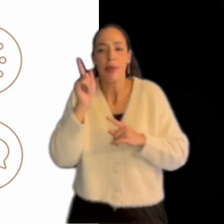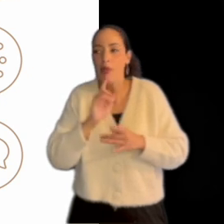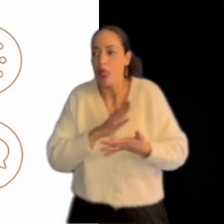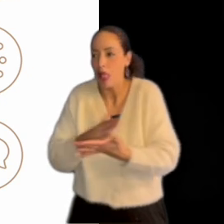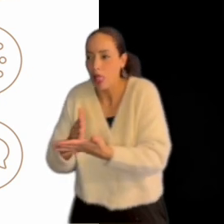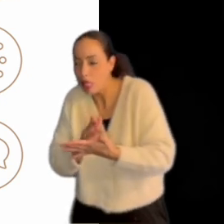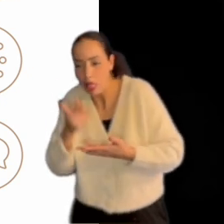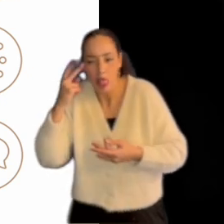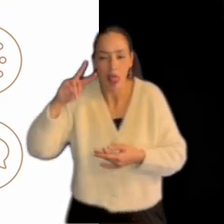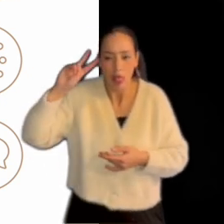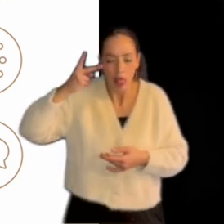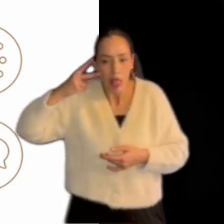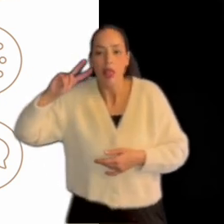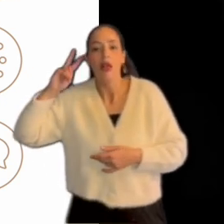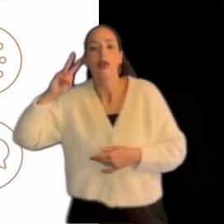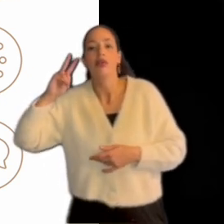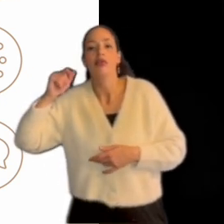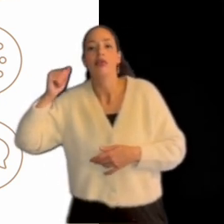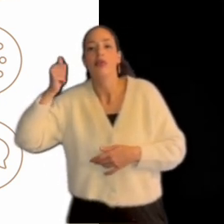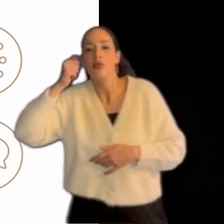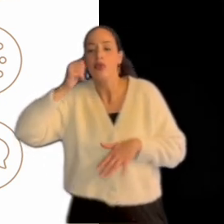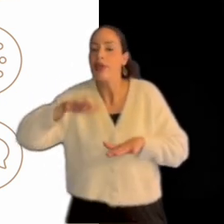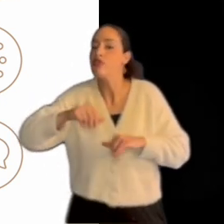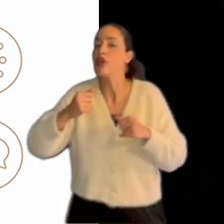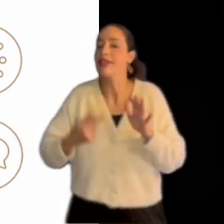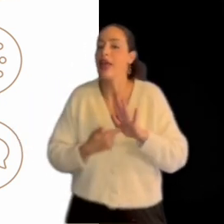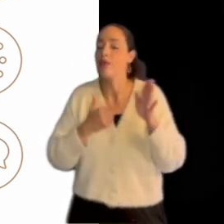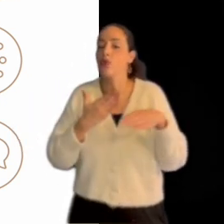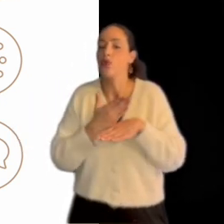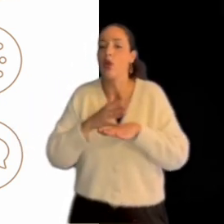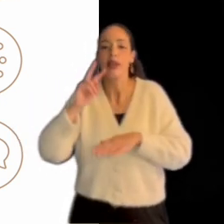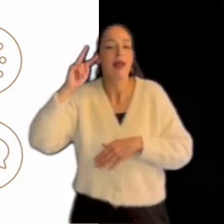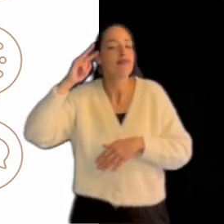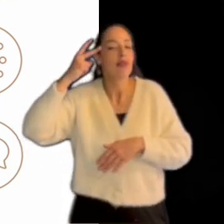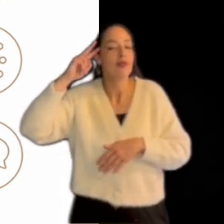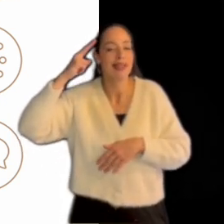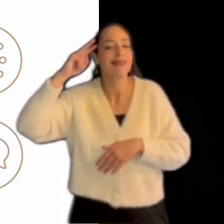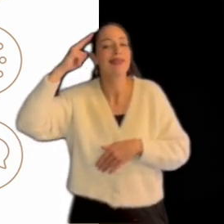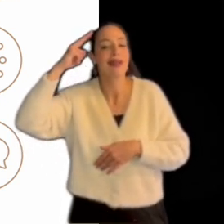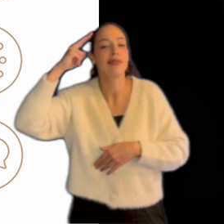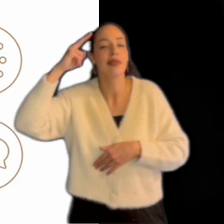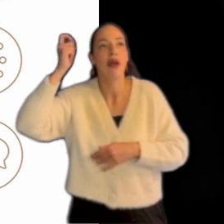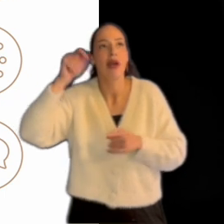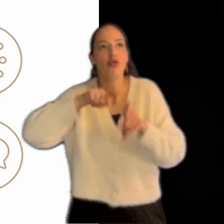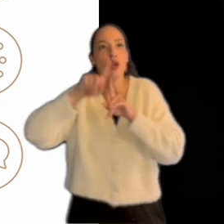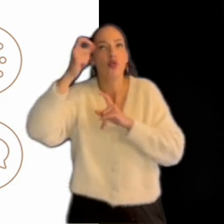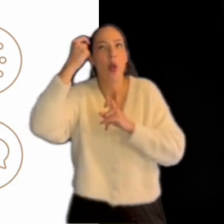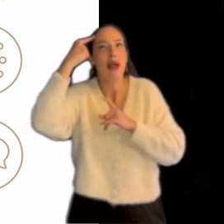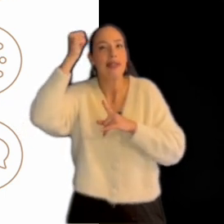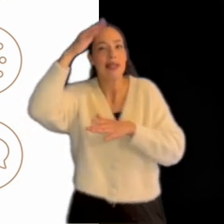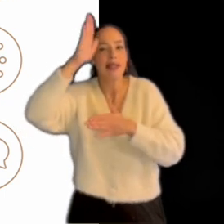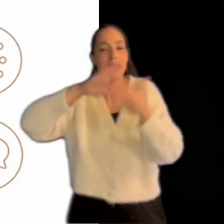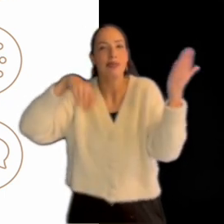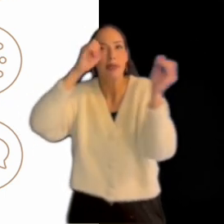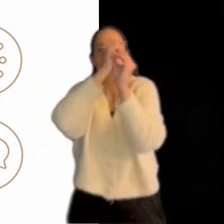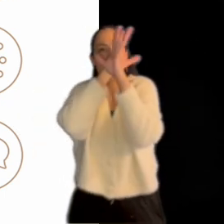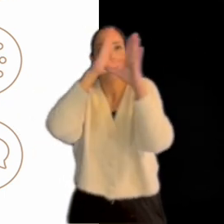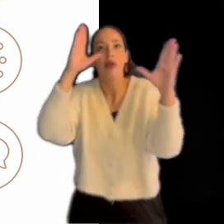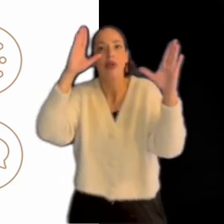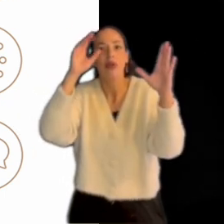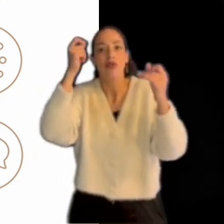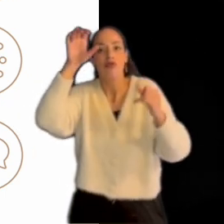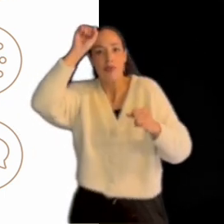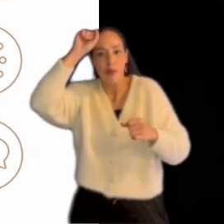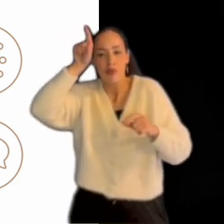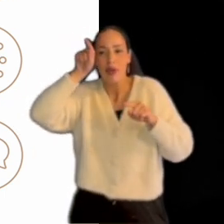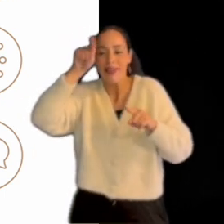experiences, remembering that innate desire for meaning. We must not hustle or hurry them. We must only remain present and respond to what